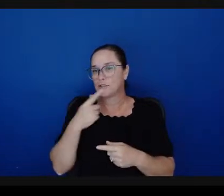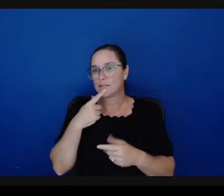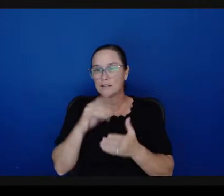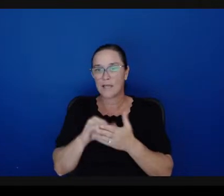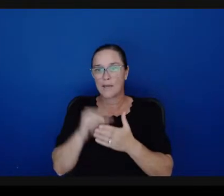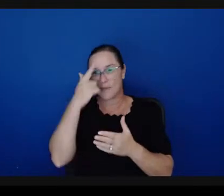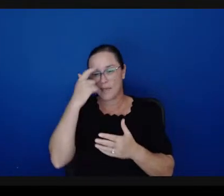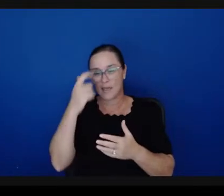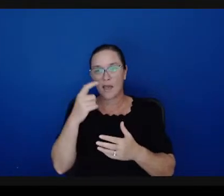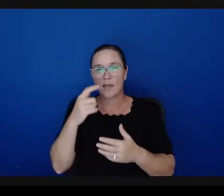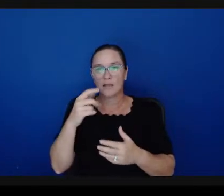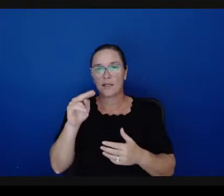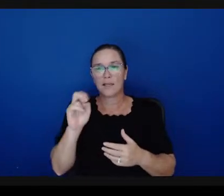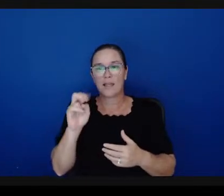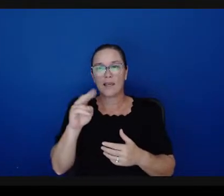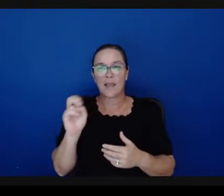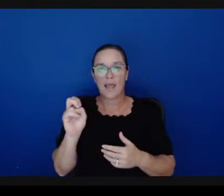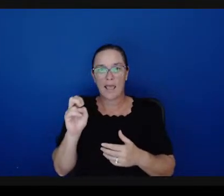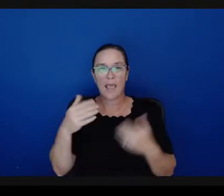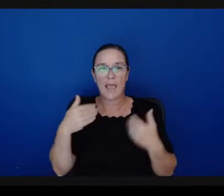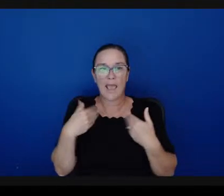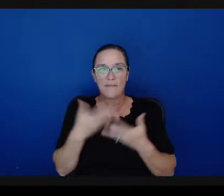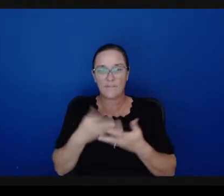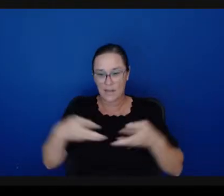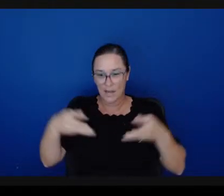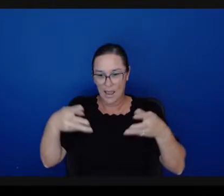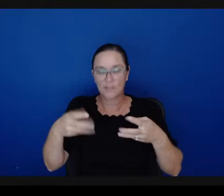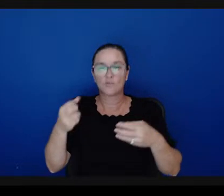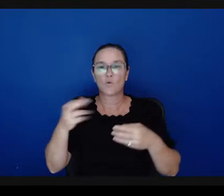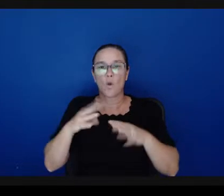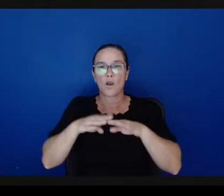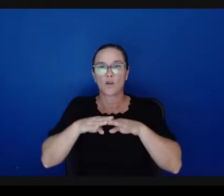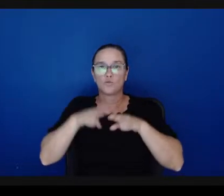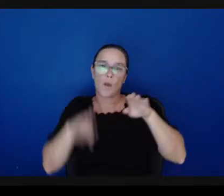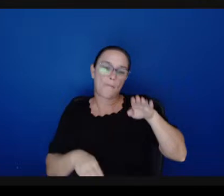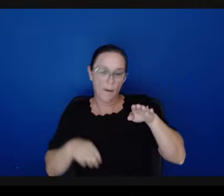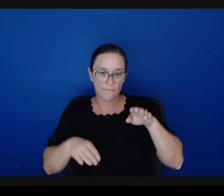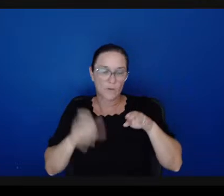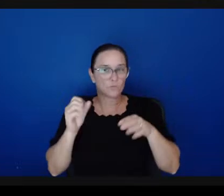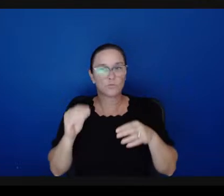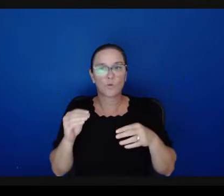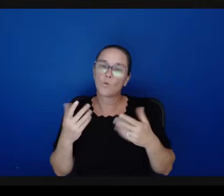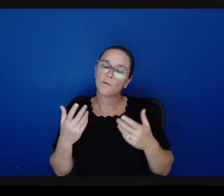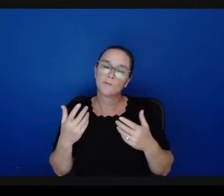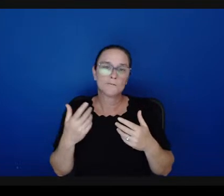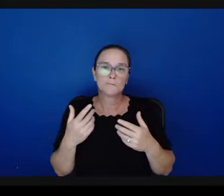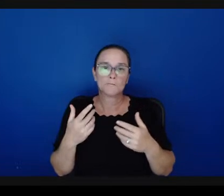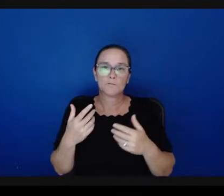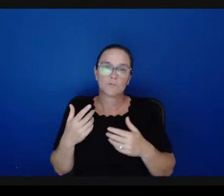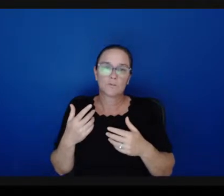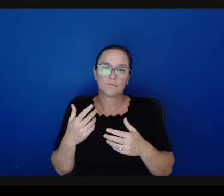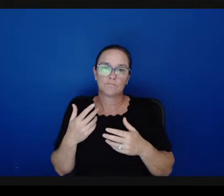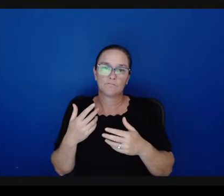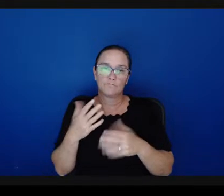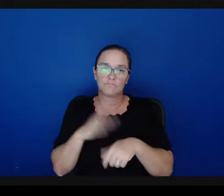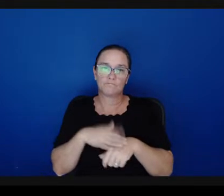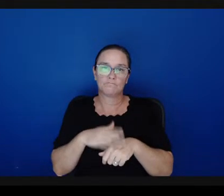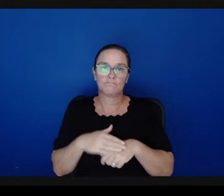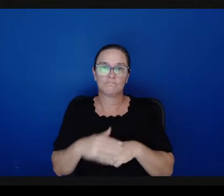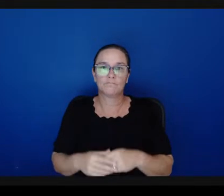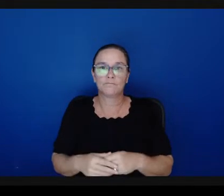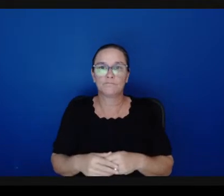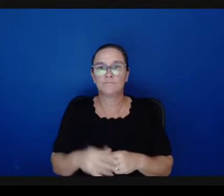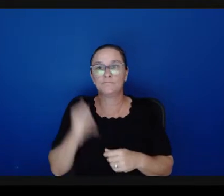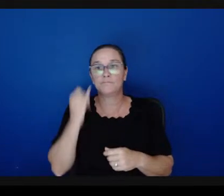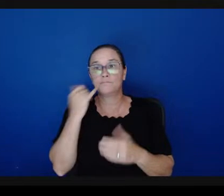nesting. It could be just a drop-off, so pay attention up there. I did throw some tips up in case you are new to the park and you